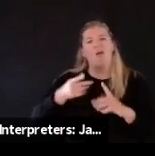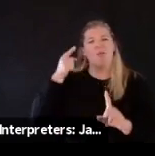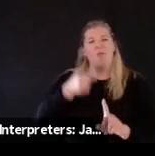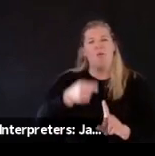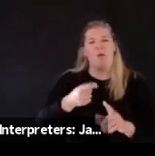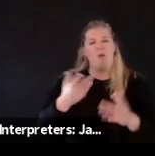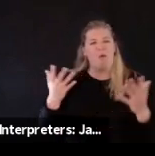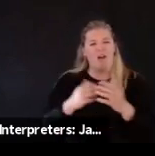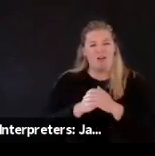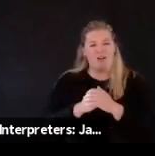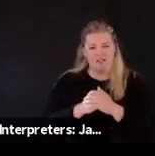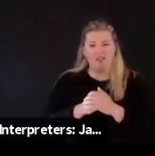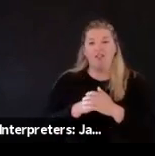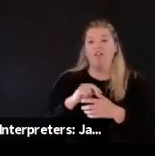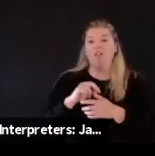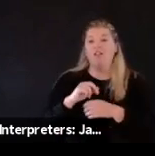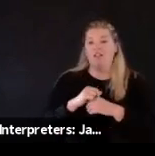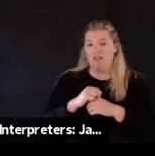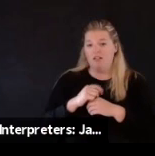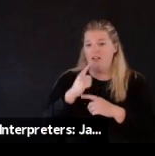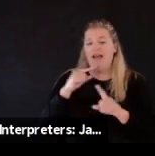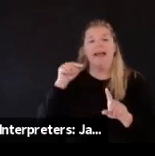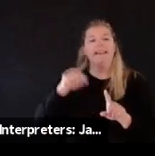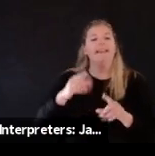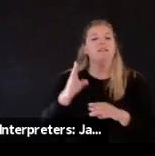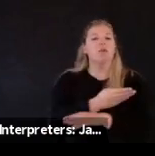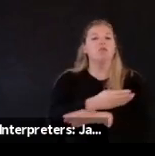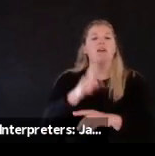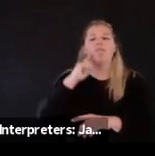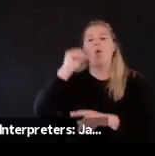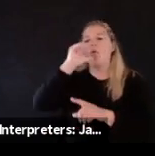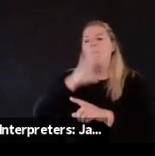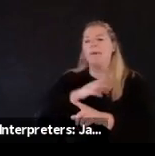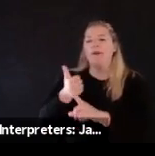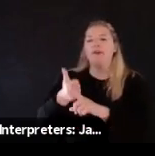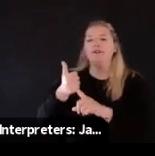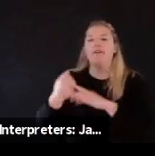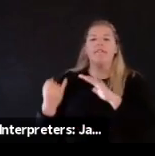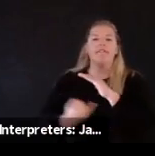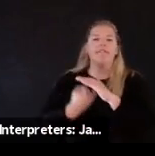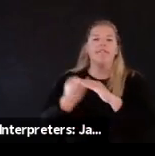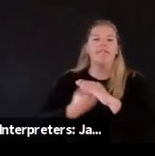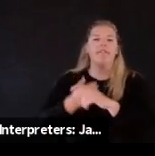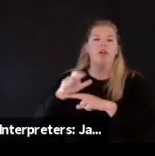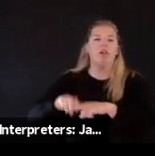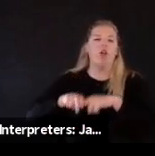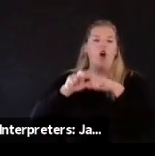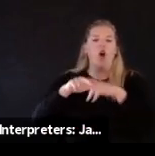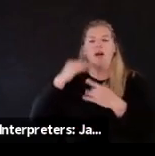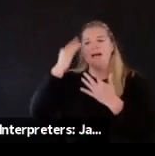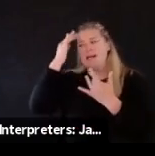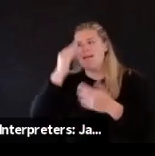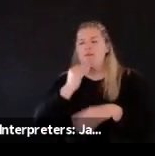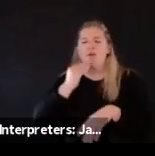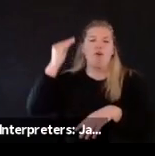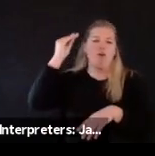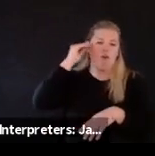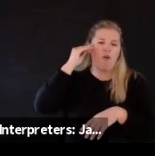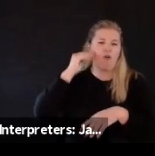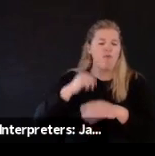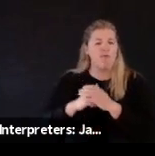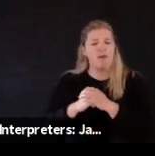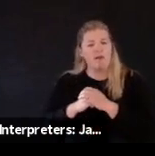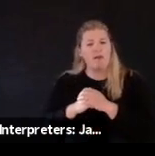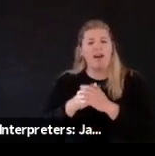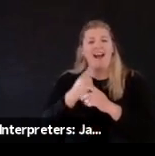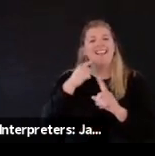mile? Bernie. Yeah, this one is for that lady sitting home alone, contemplating life if she should live it or be gone. This one is